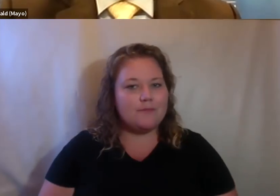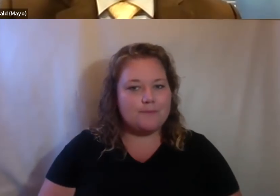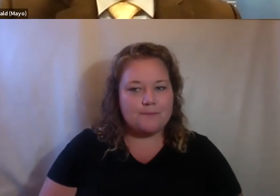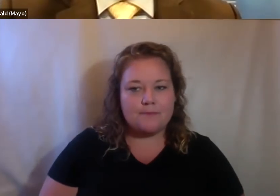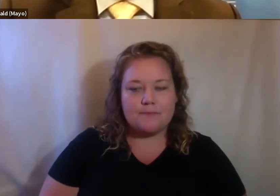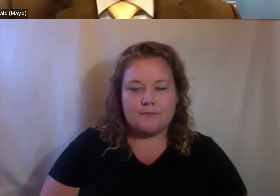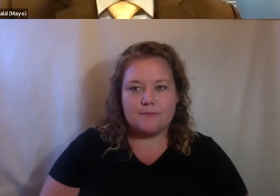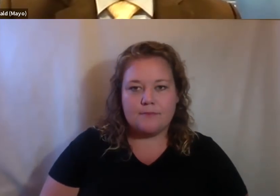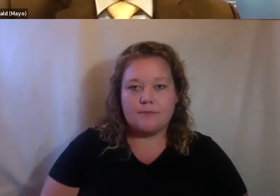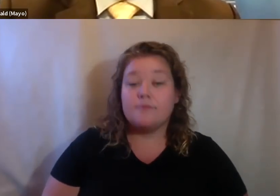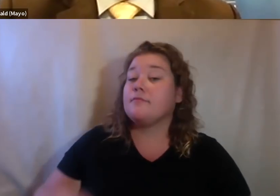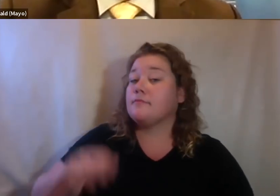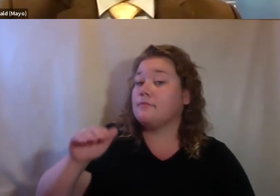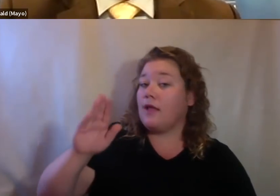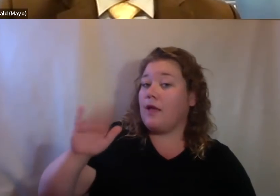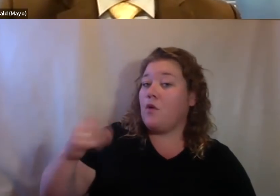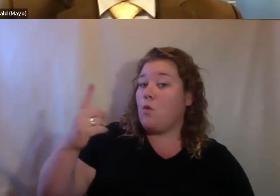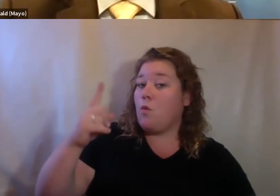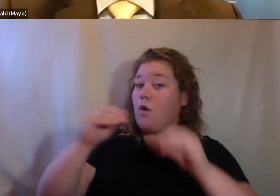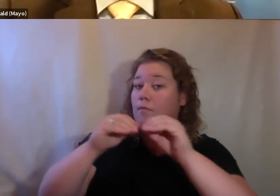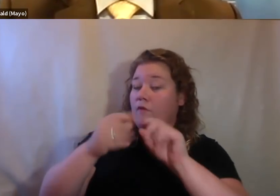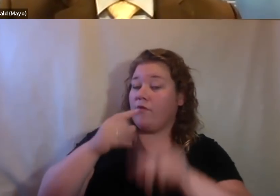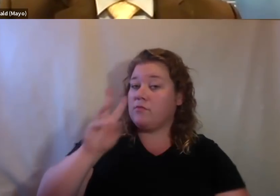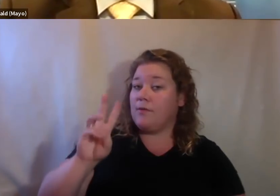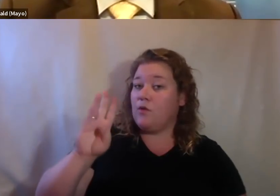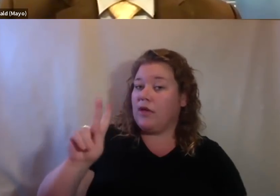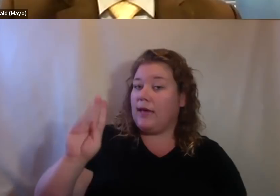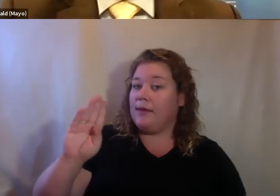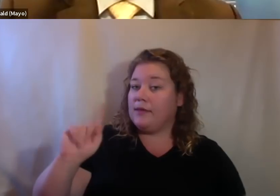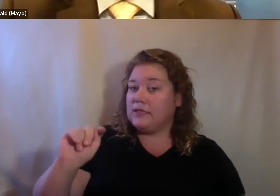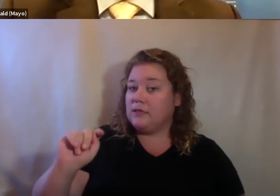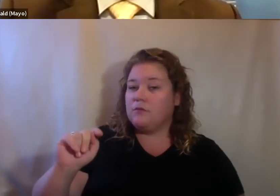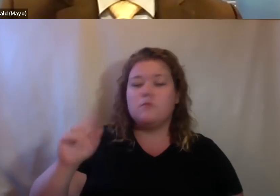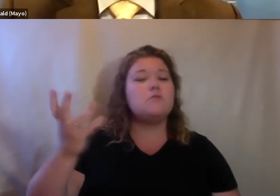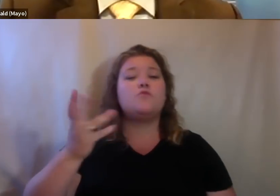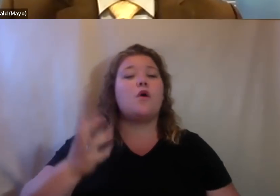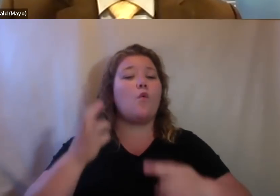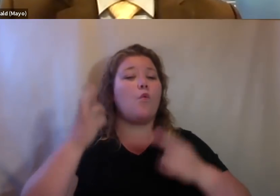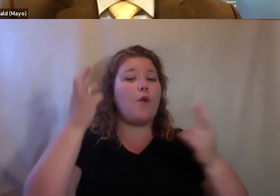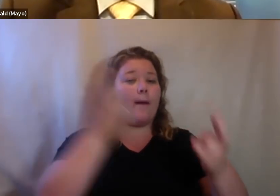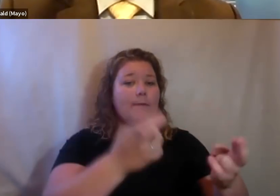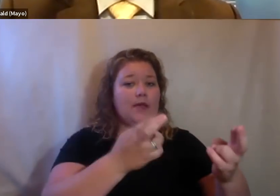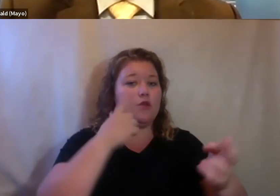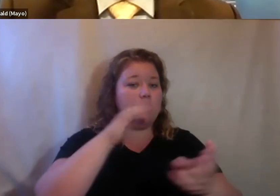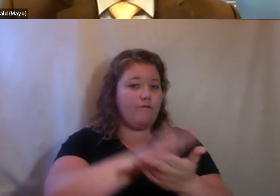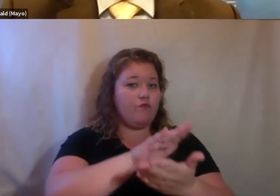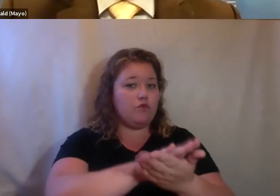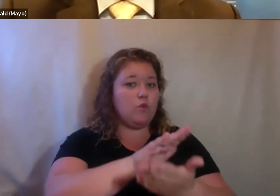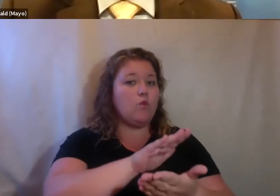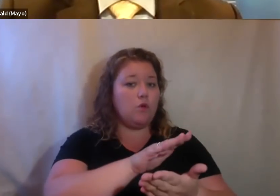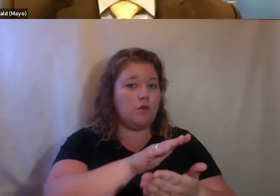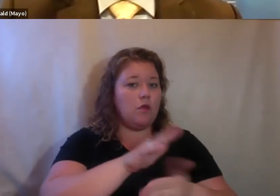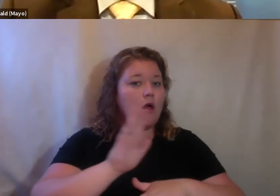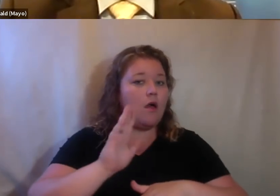If we can, one last question from WKBT. What recommendations do we have for schools starting the year online after the first 30